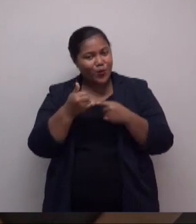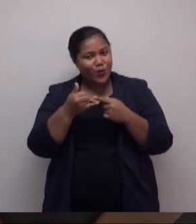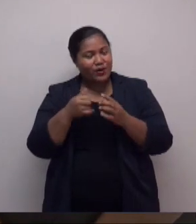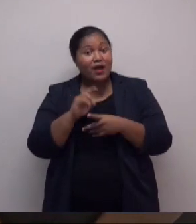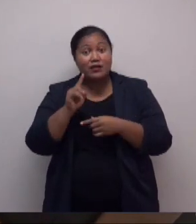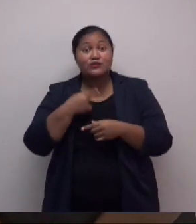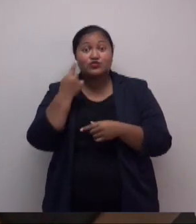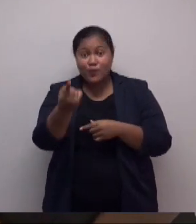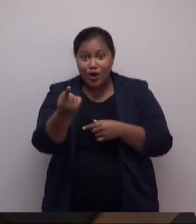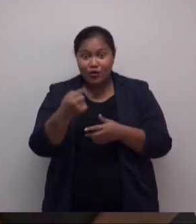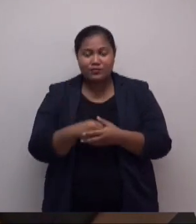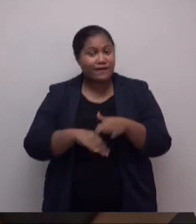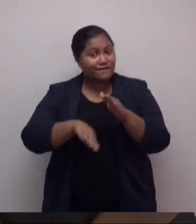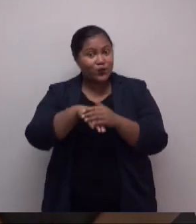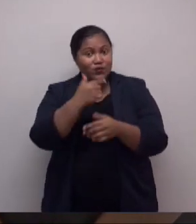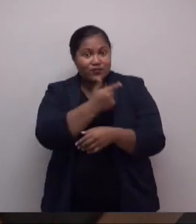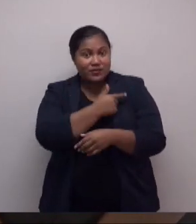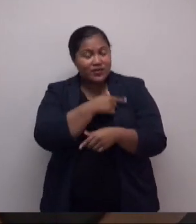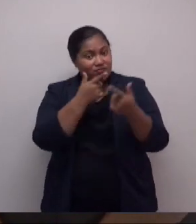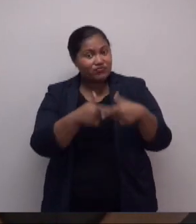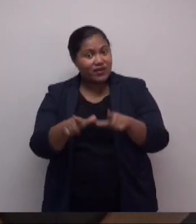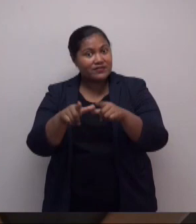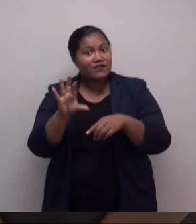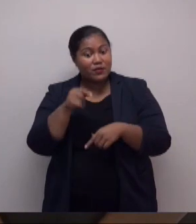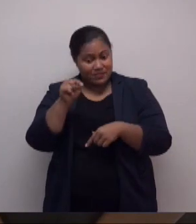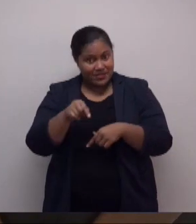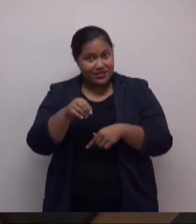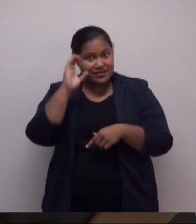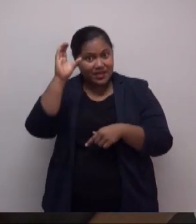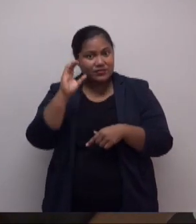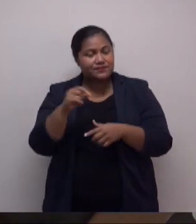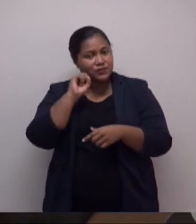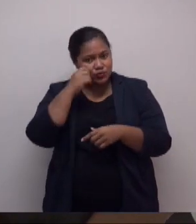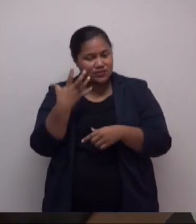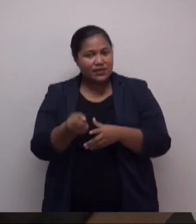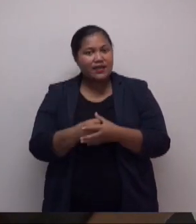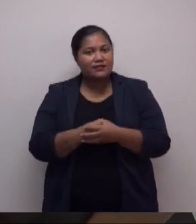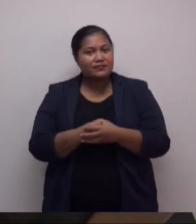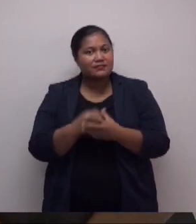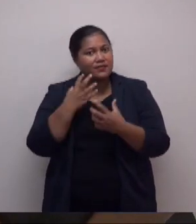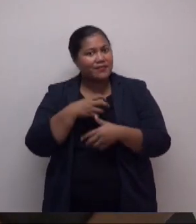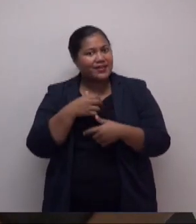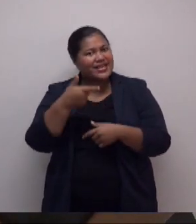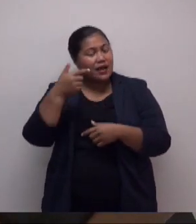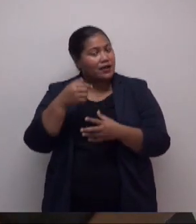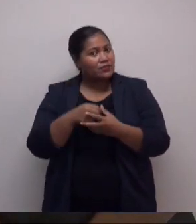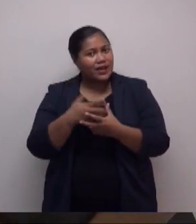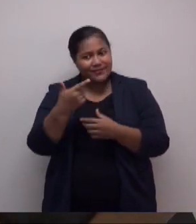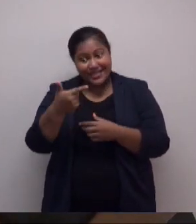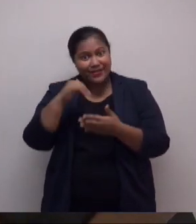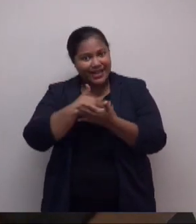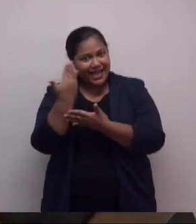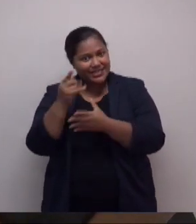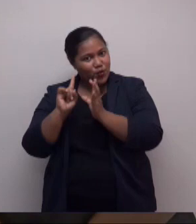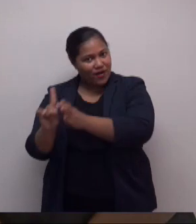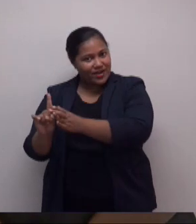tomorrow, fully vaccinated travelers from these countries will have an amended 7-day quarantine period in Fiji, after